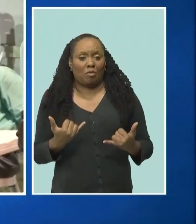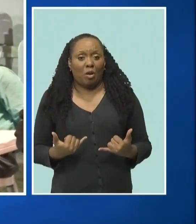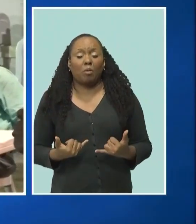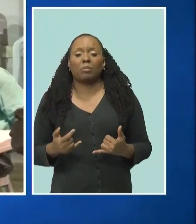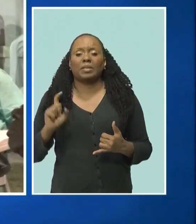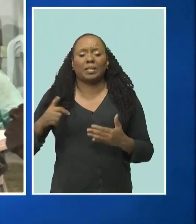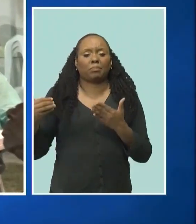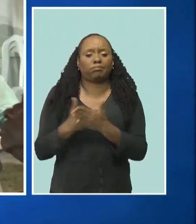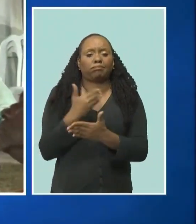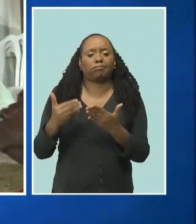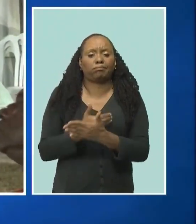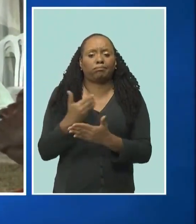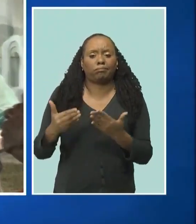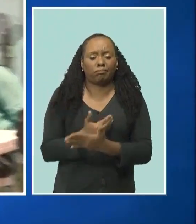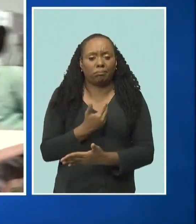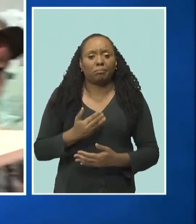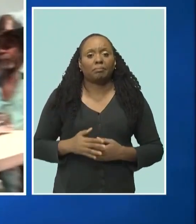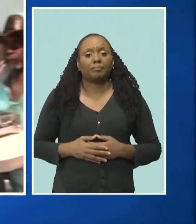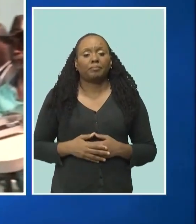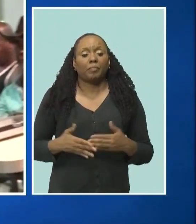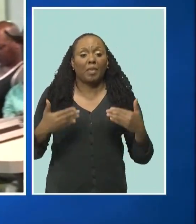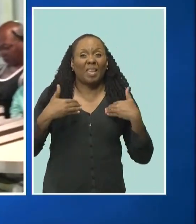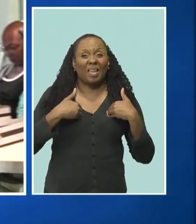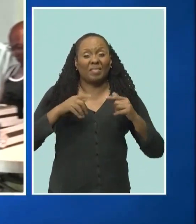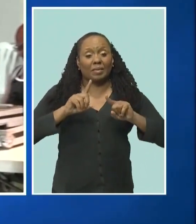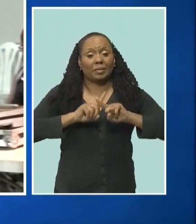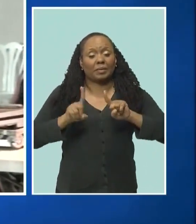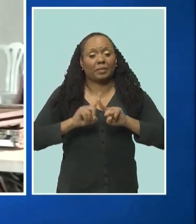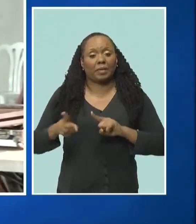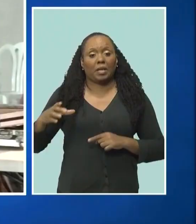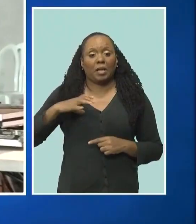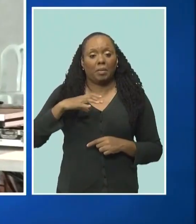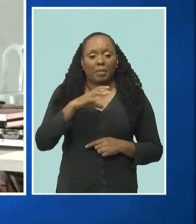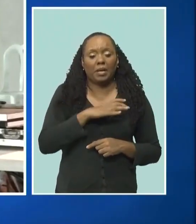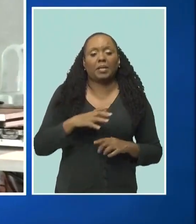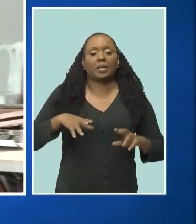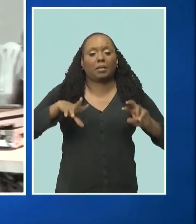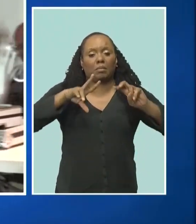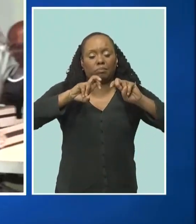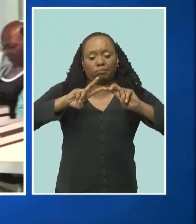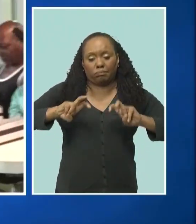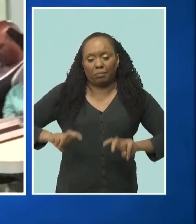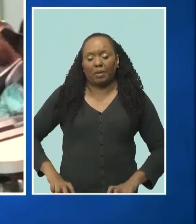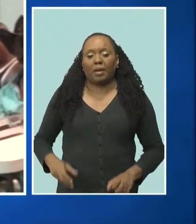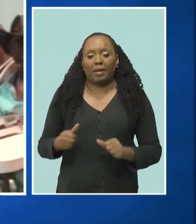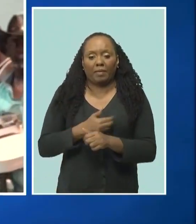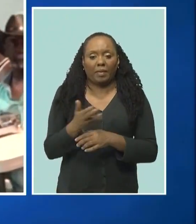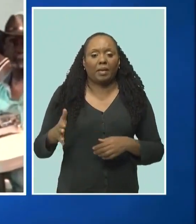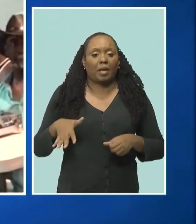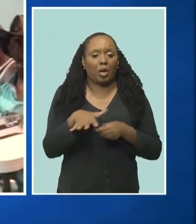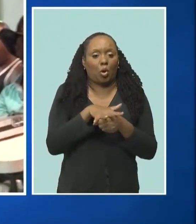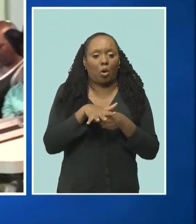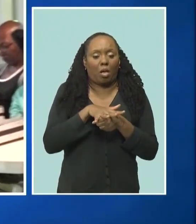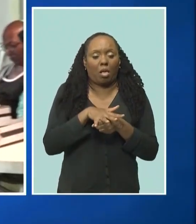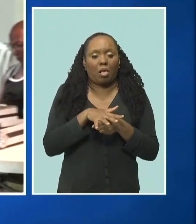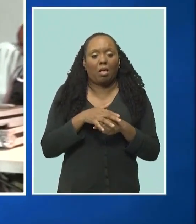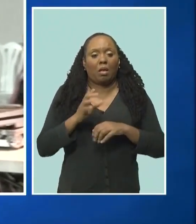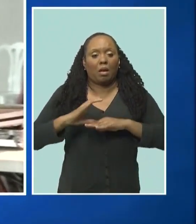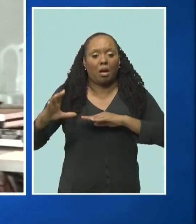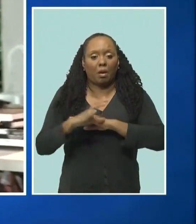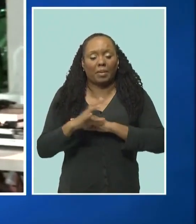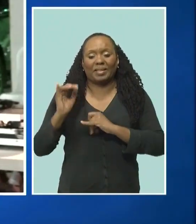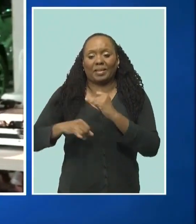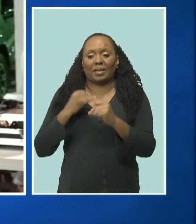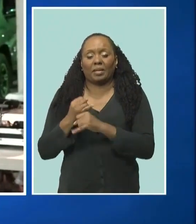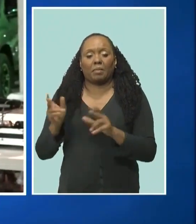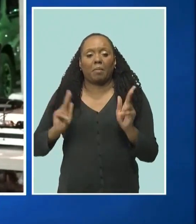too. And so we have subcommittees looking at all of these areas, and these are of local, regional, and international experts working